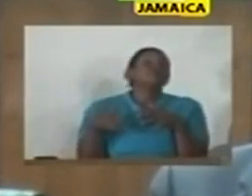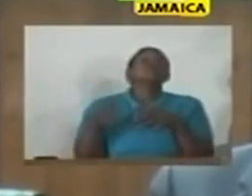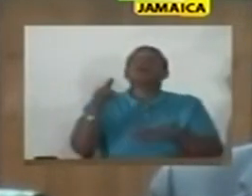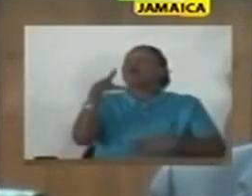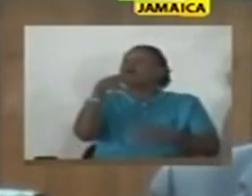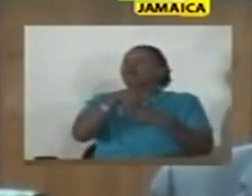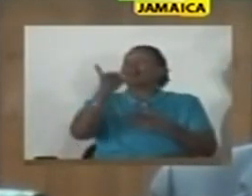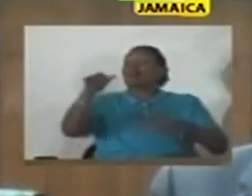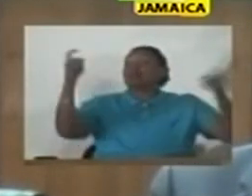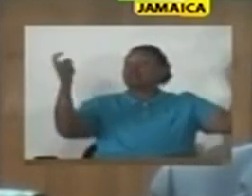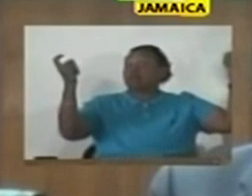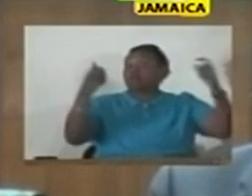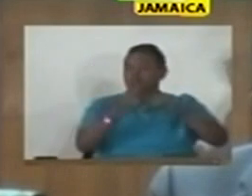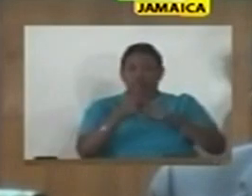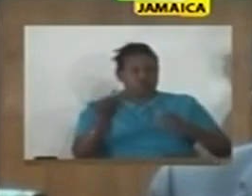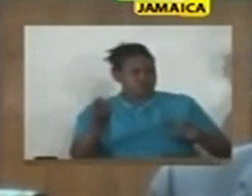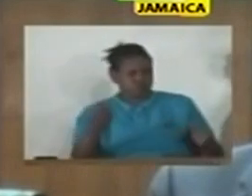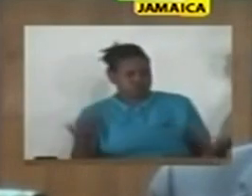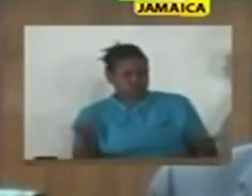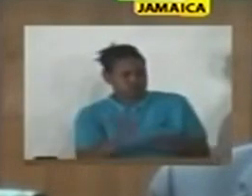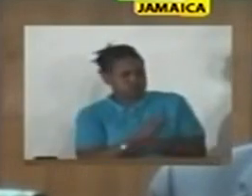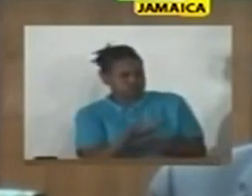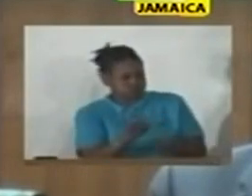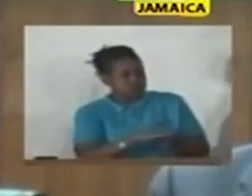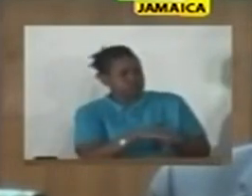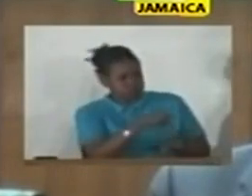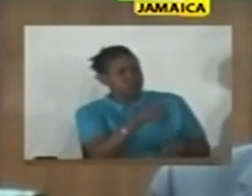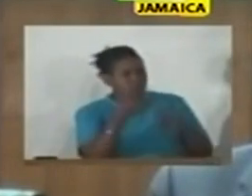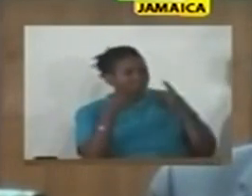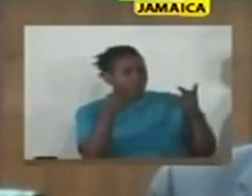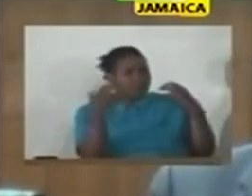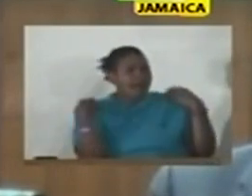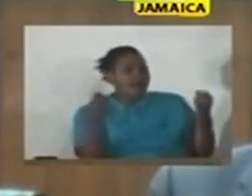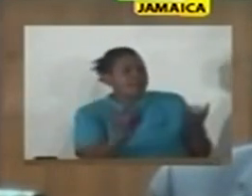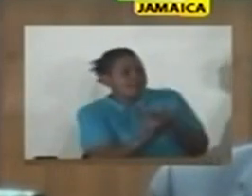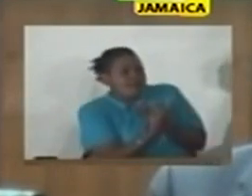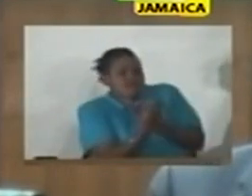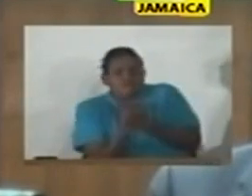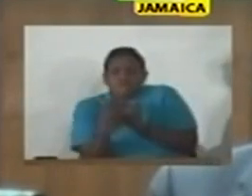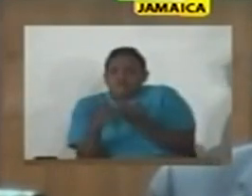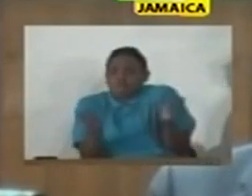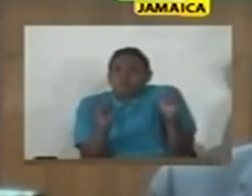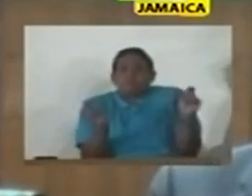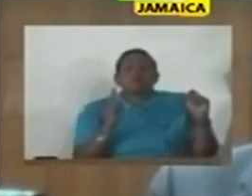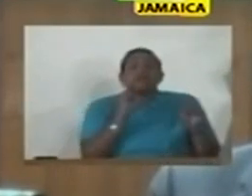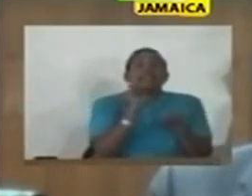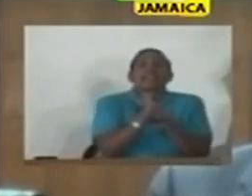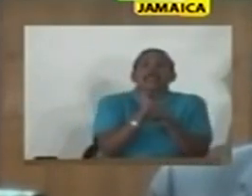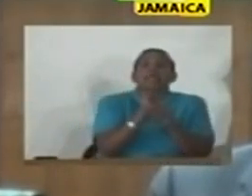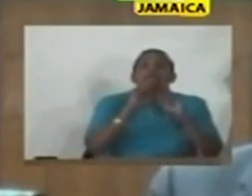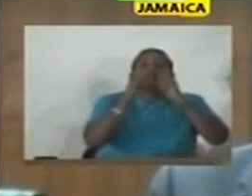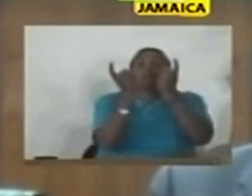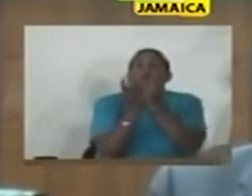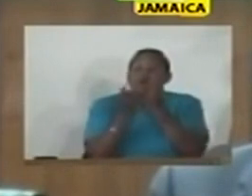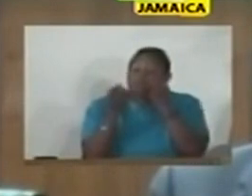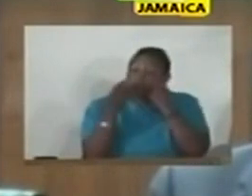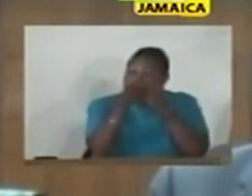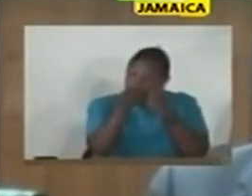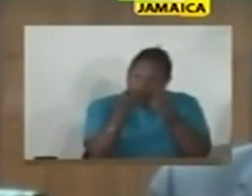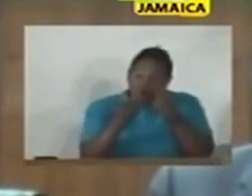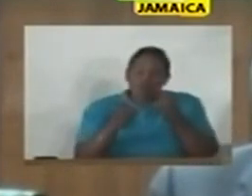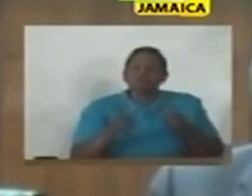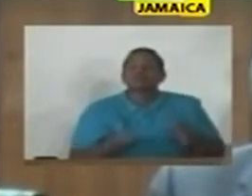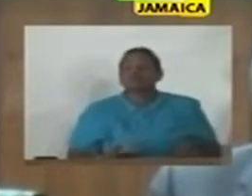of the celebrations, the ministry increased public engagement under the theme, The Labour Department and You.